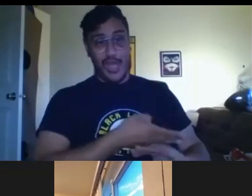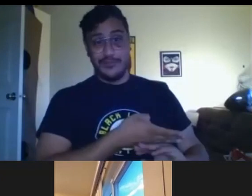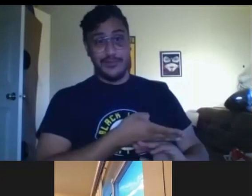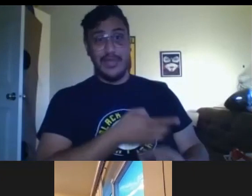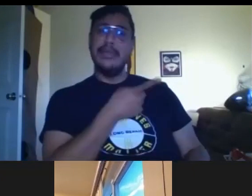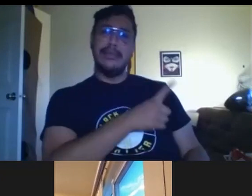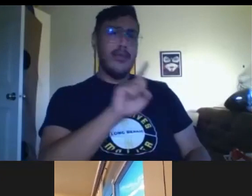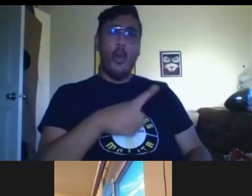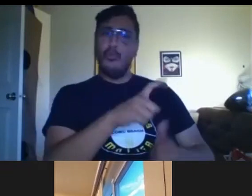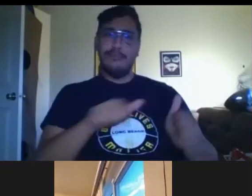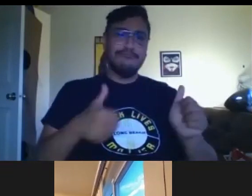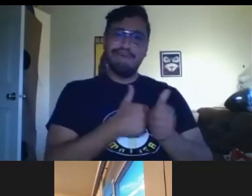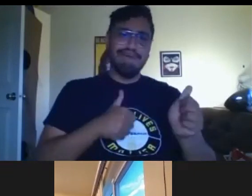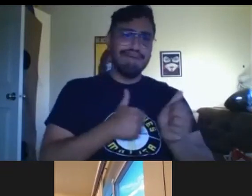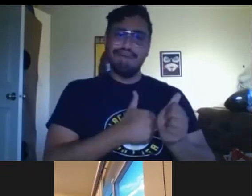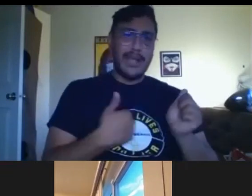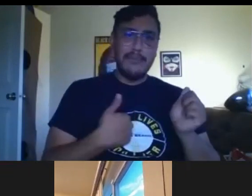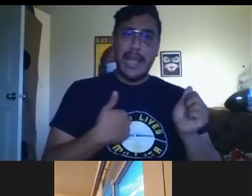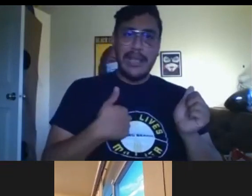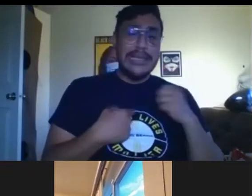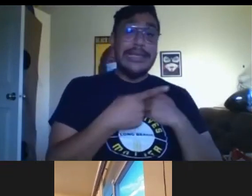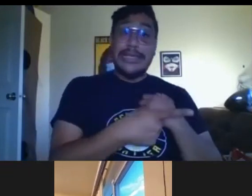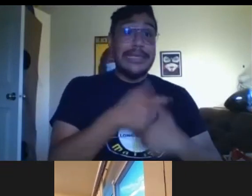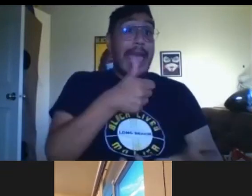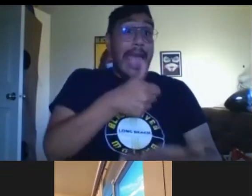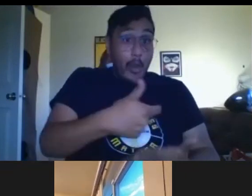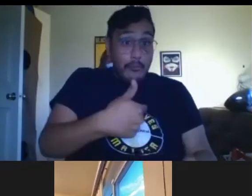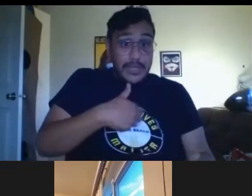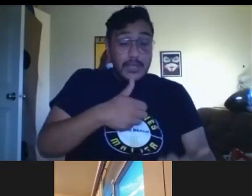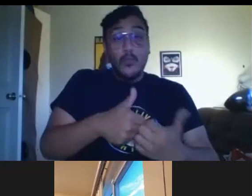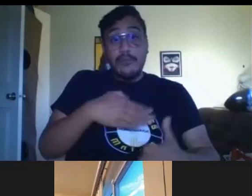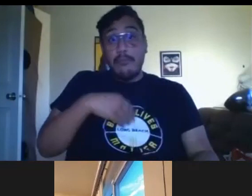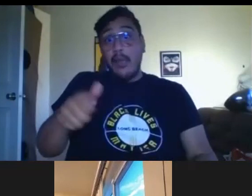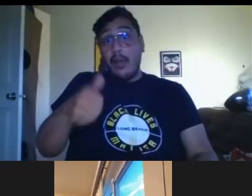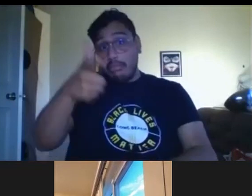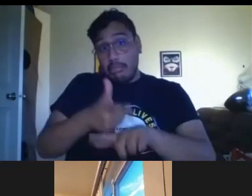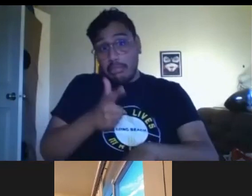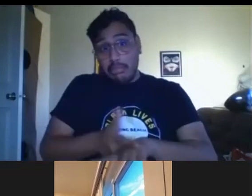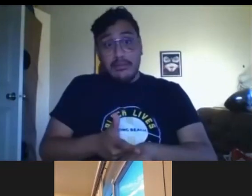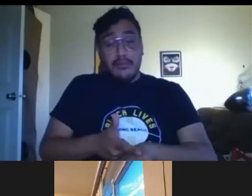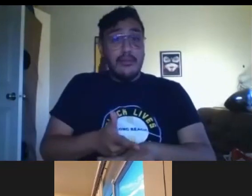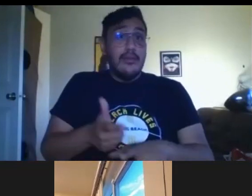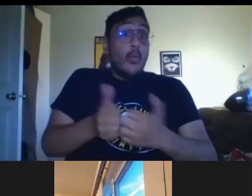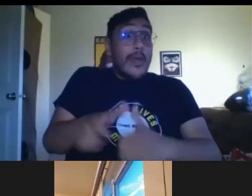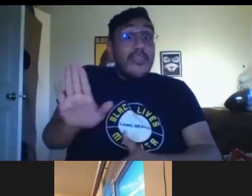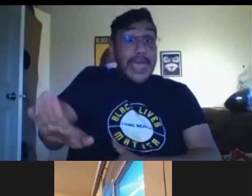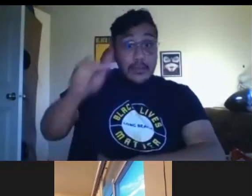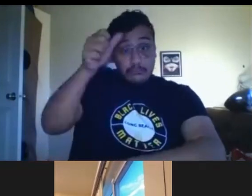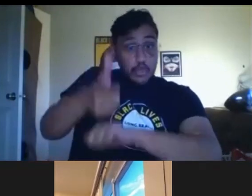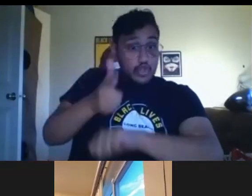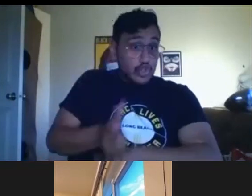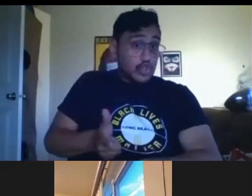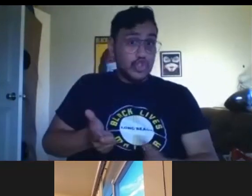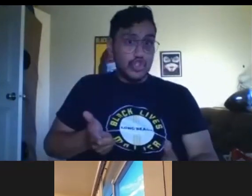back. He's helped me with my other siblings. He's wanted nothing but the best for